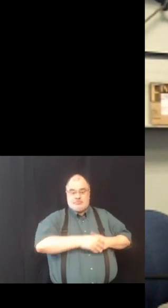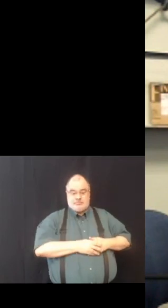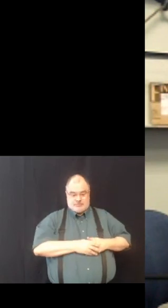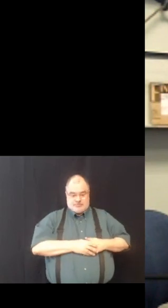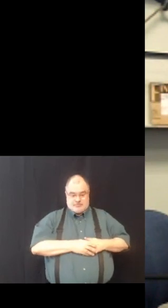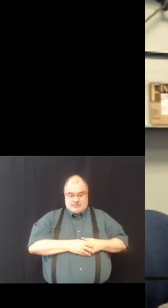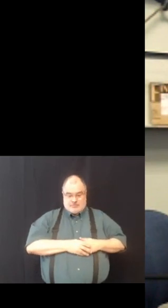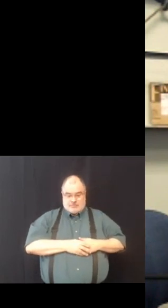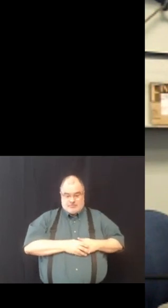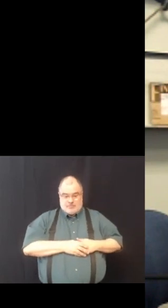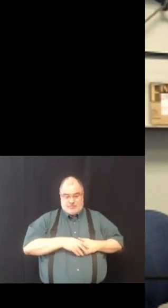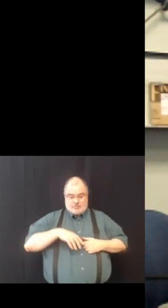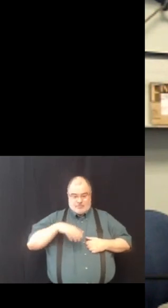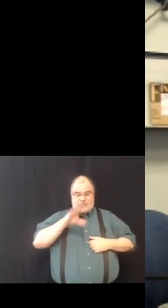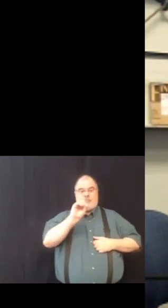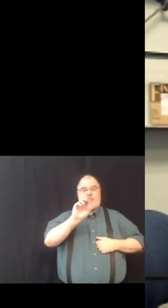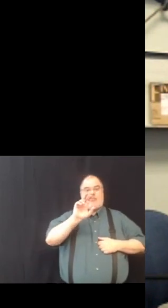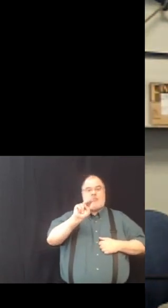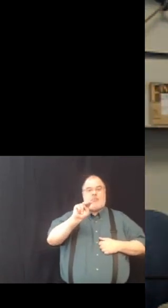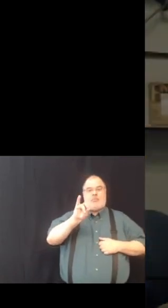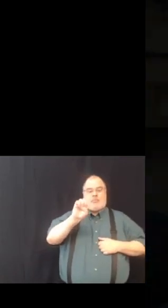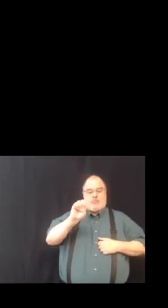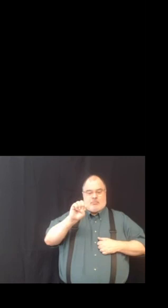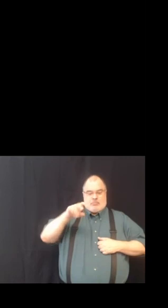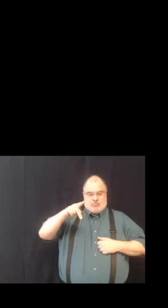and CEO CONNIE PEREZ-BORROTO.